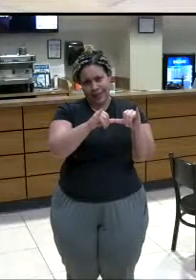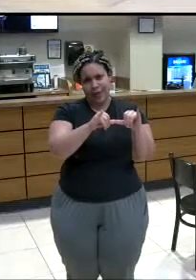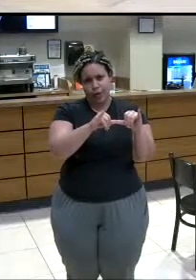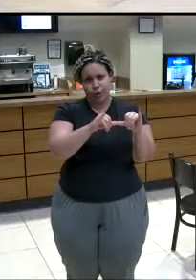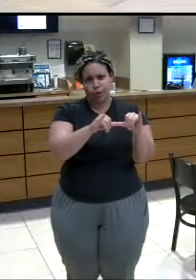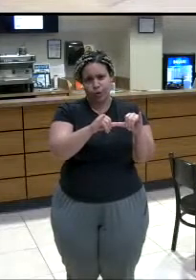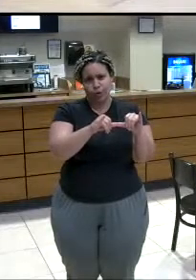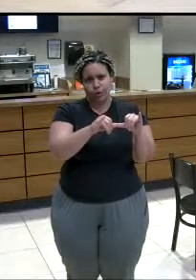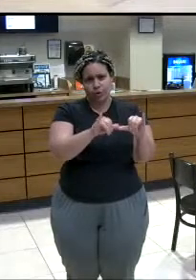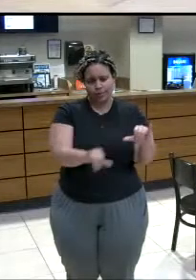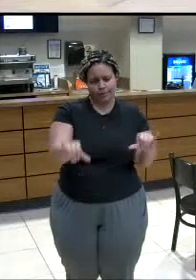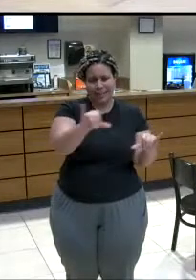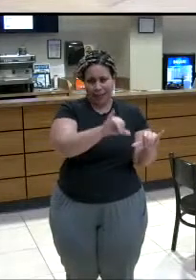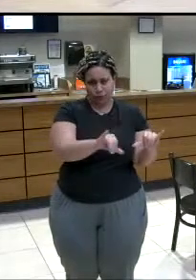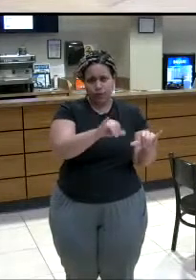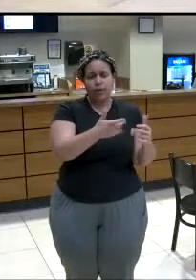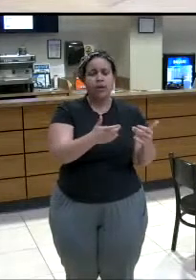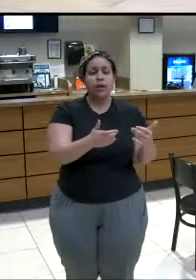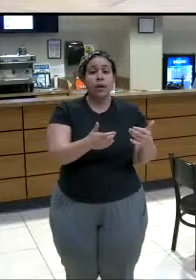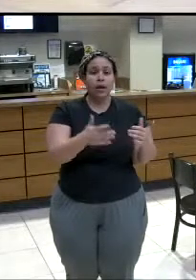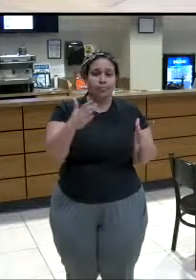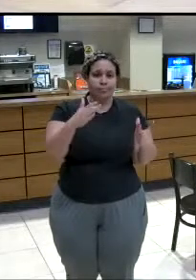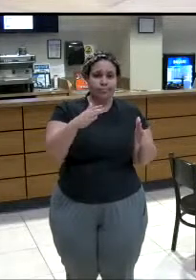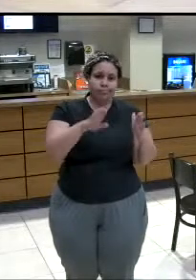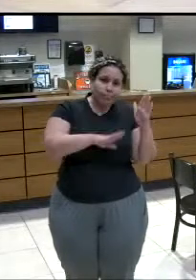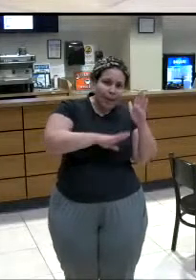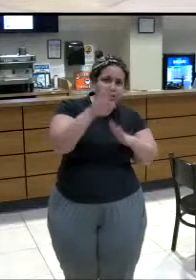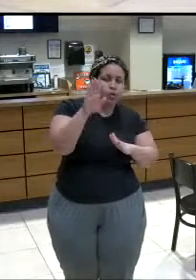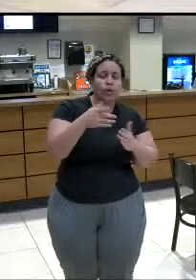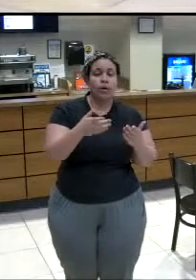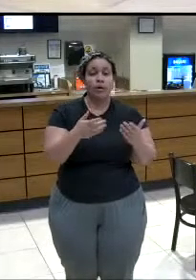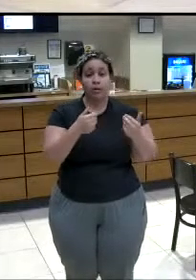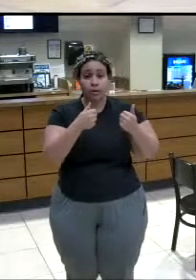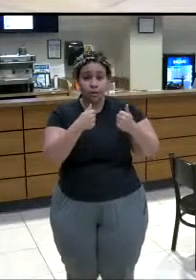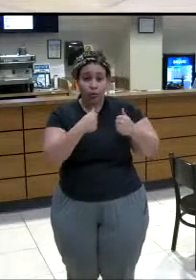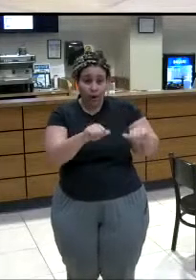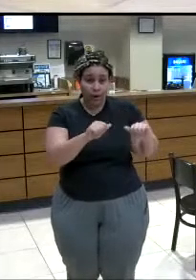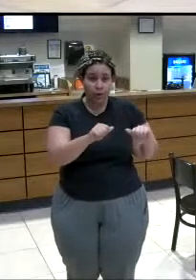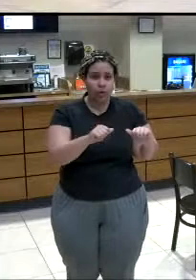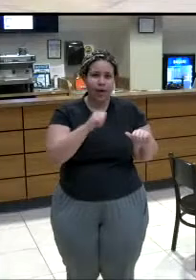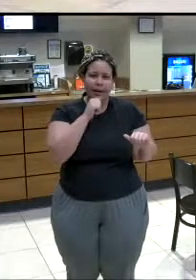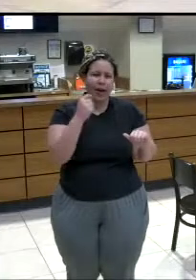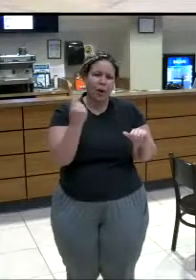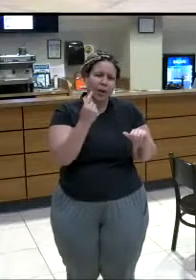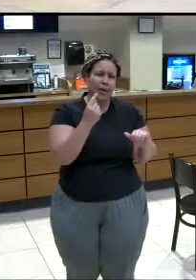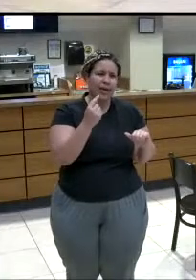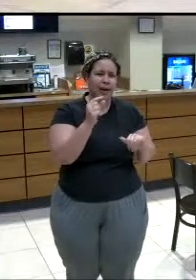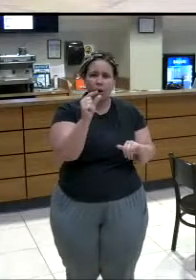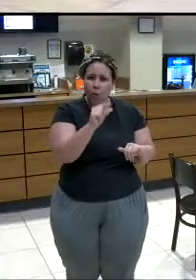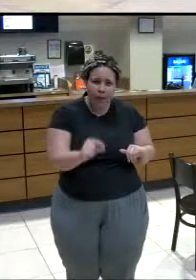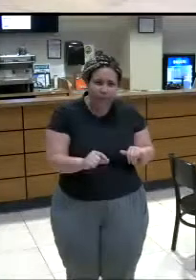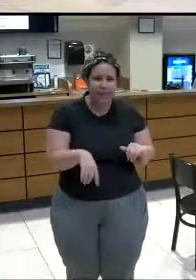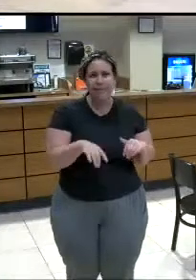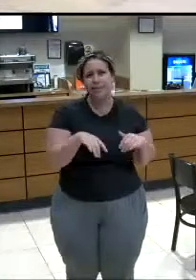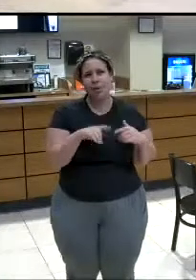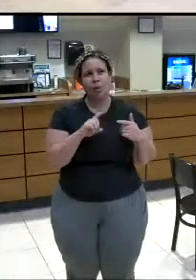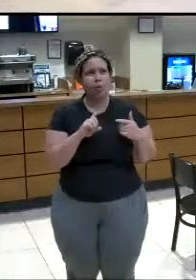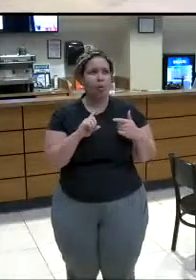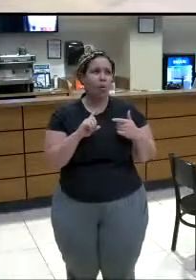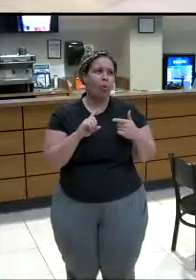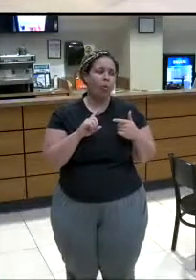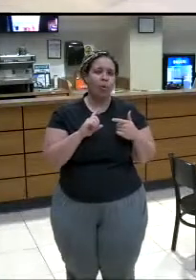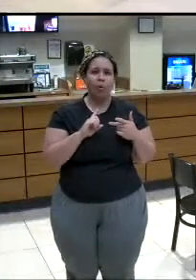multiple ways of triangulating data through multiple assessments, and not assessment just like a quiz or assessment with